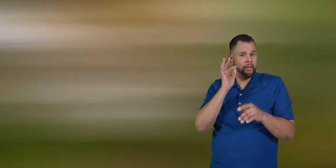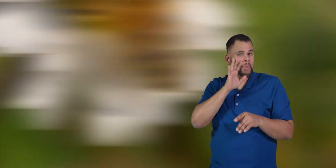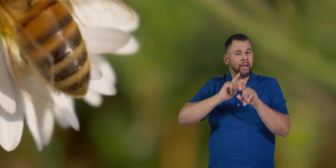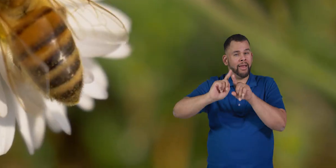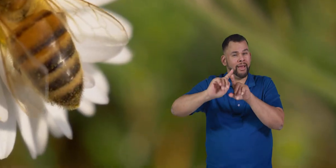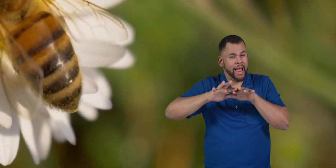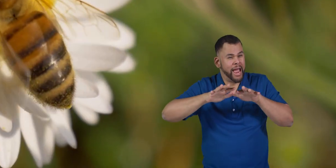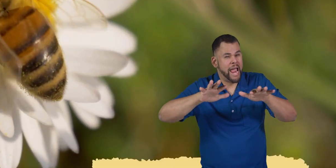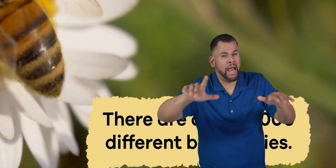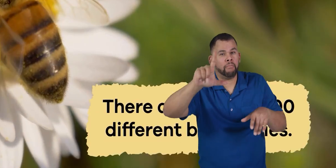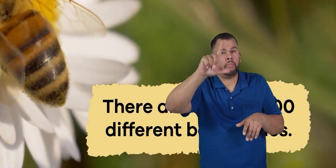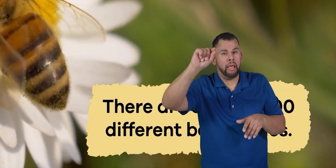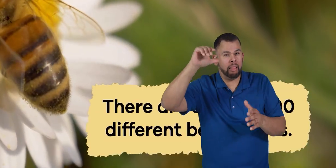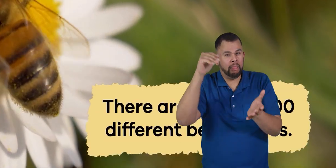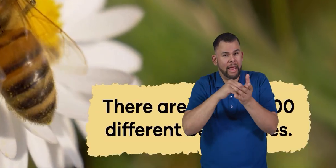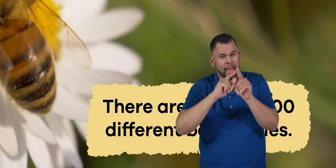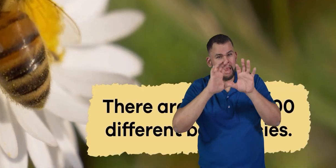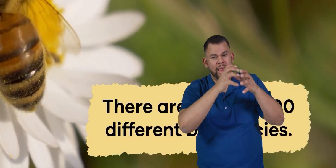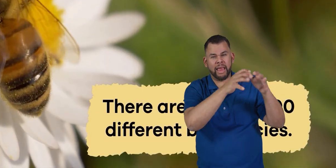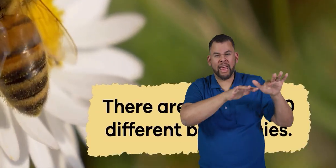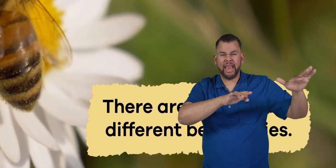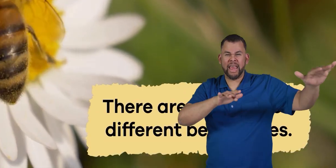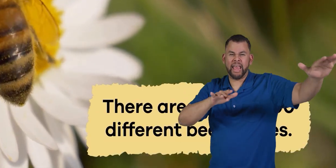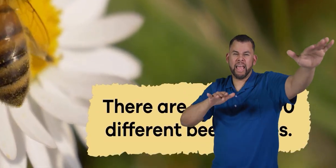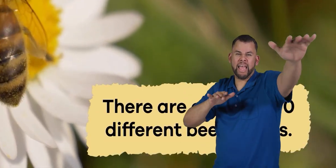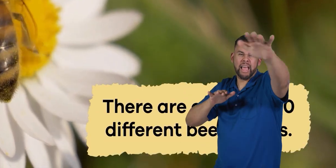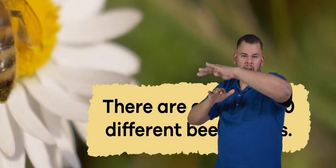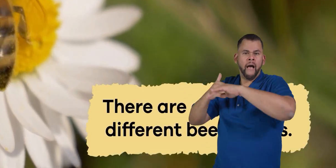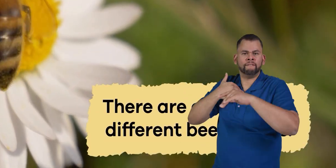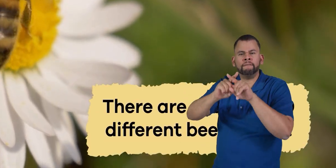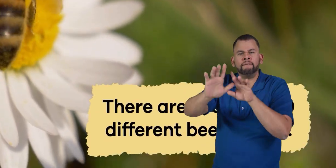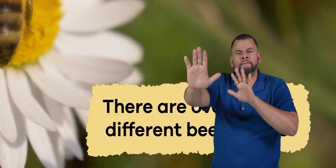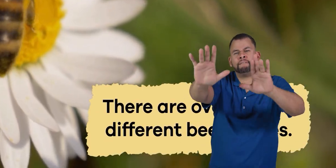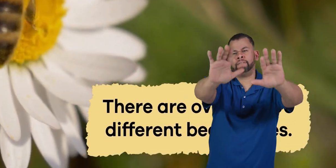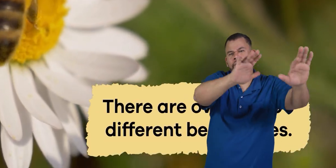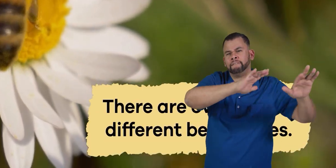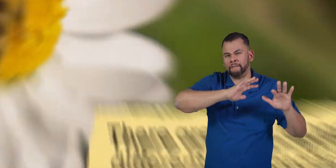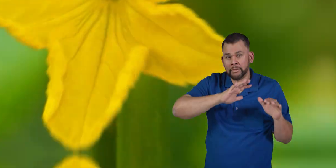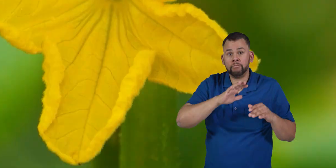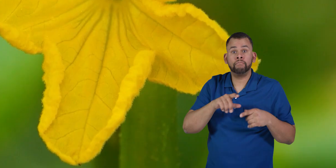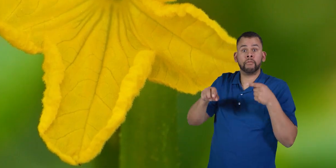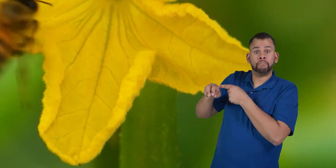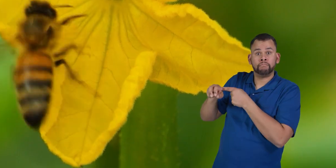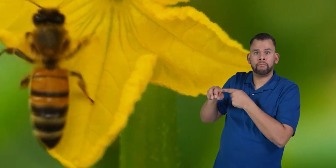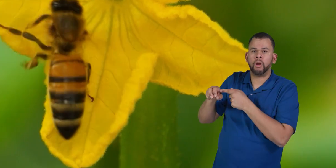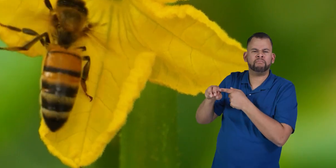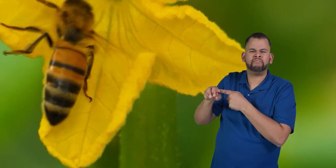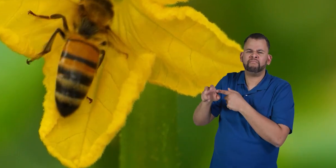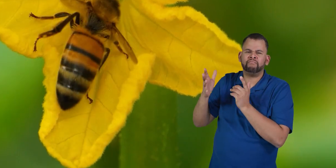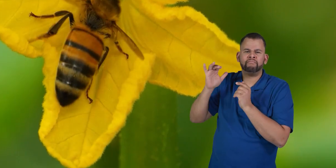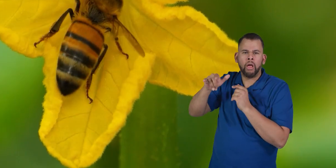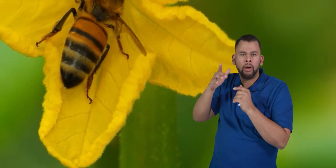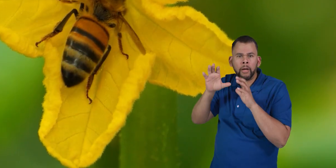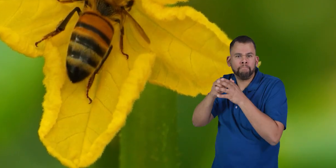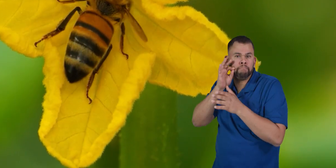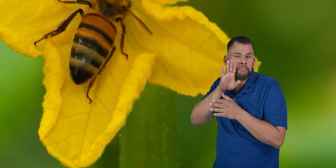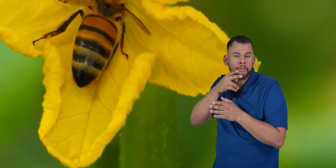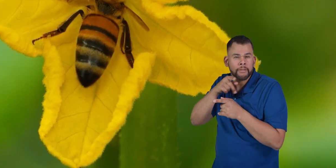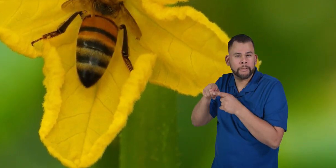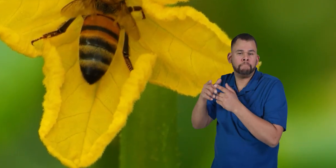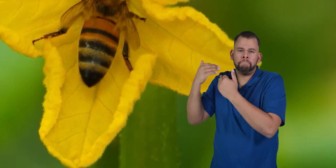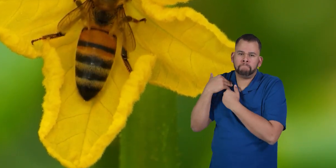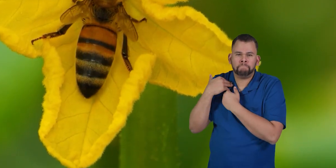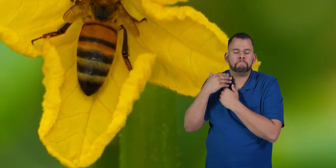in fact there are over 20 000 different bee species solitary bees are not aggressive